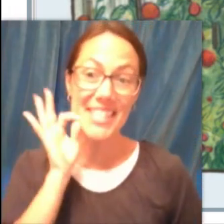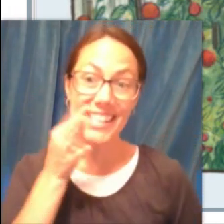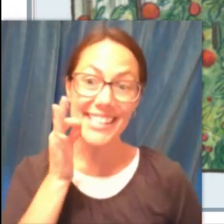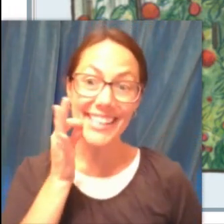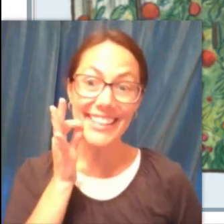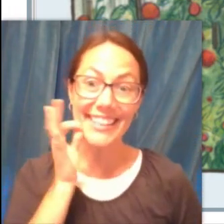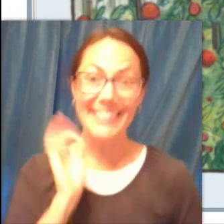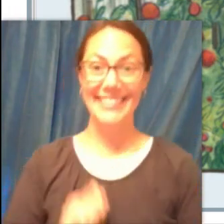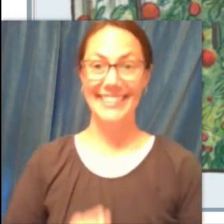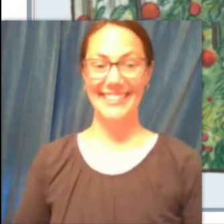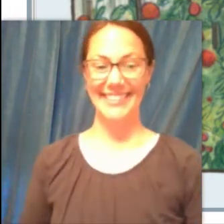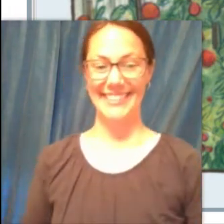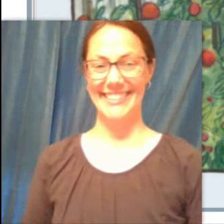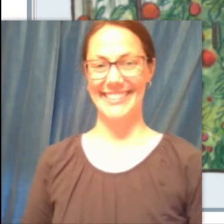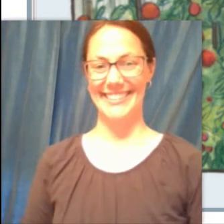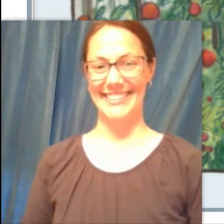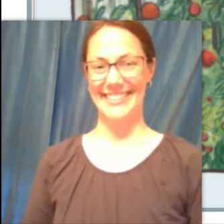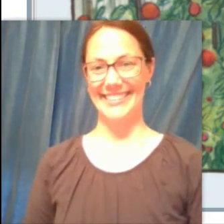fruit.